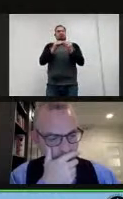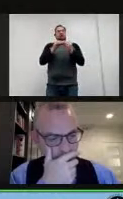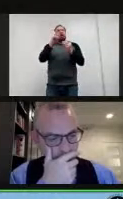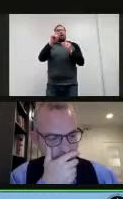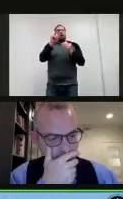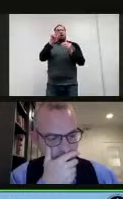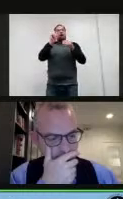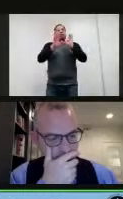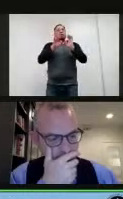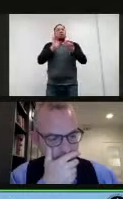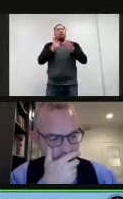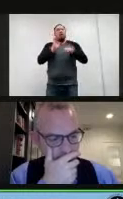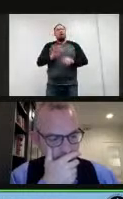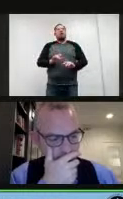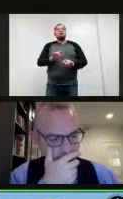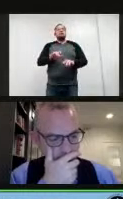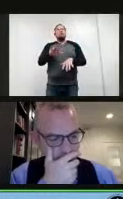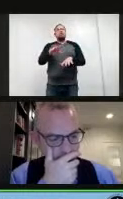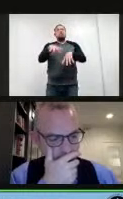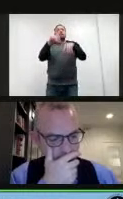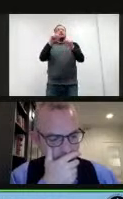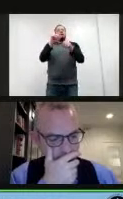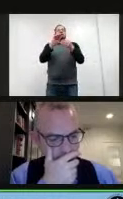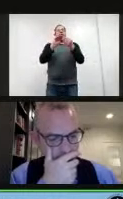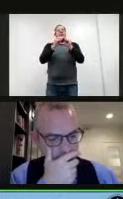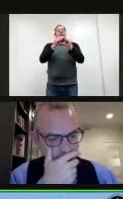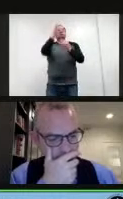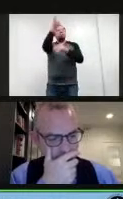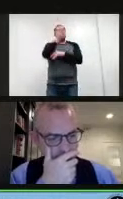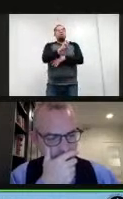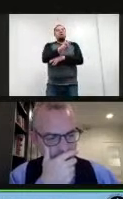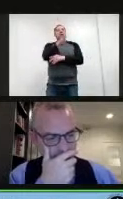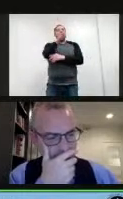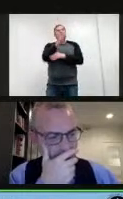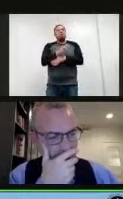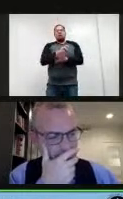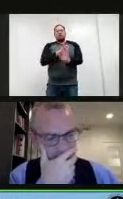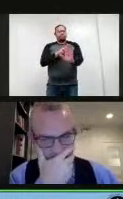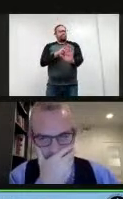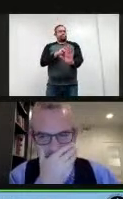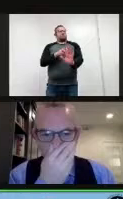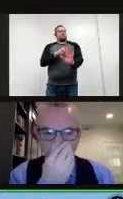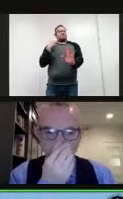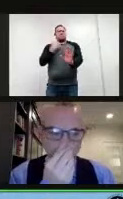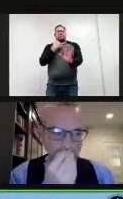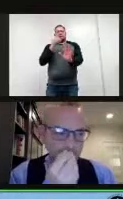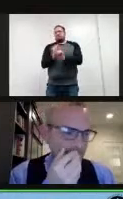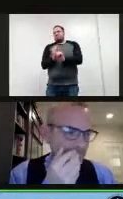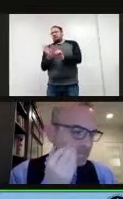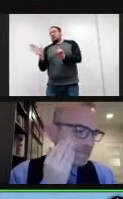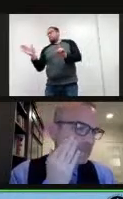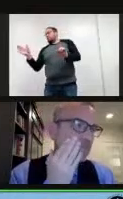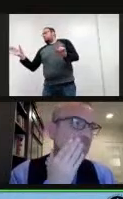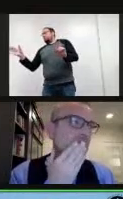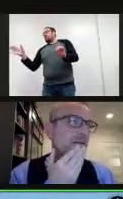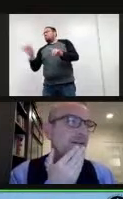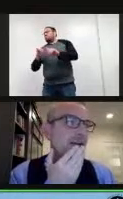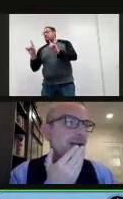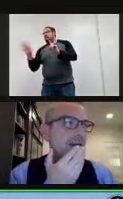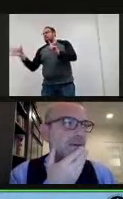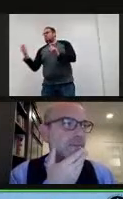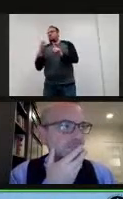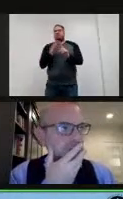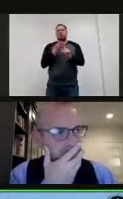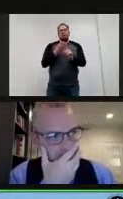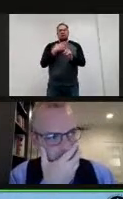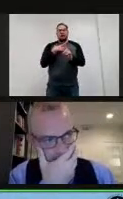you know, just trying to take some number and make it fit in. So, I mean, you can go into the weeds, but I like the idea that our data